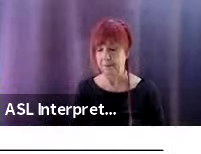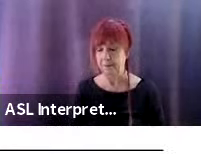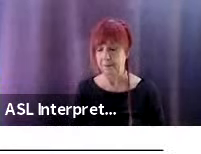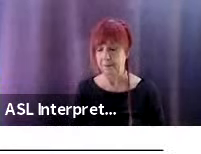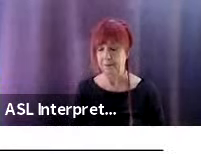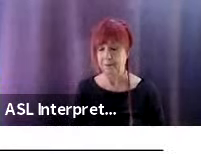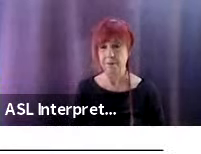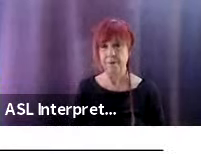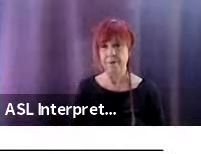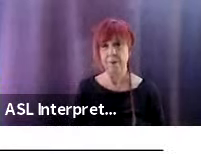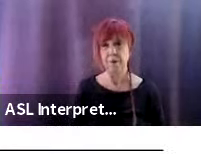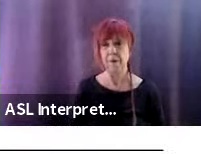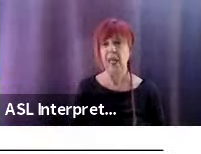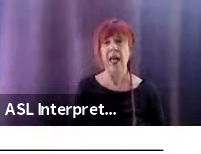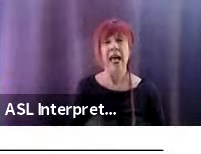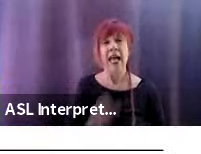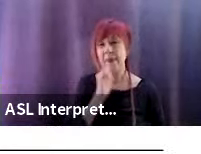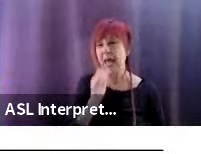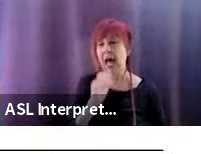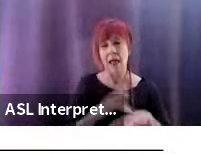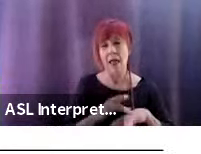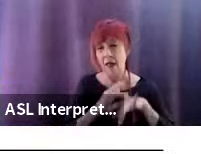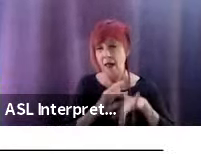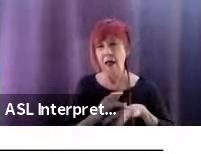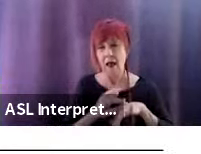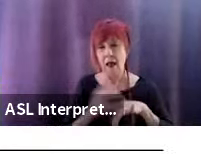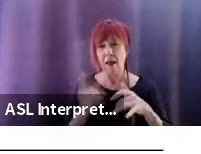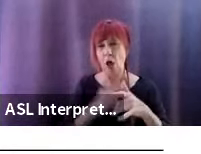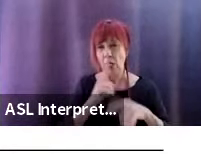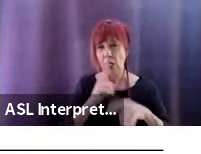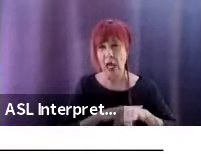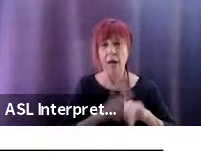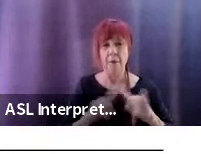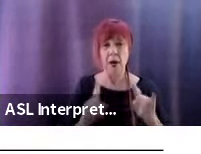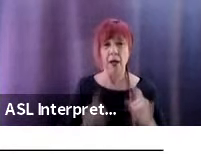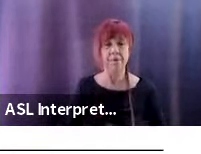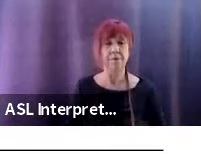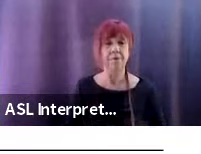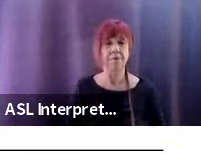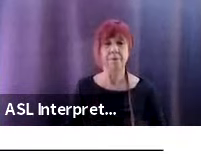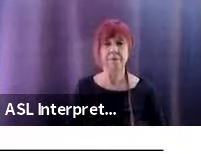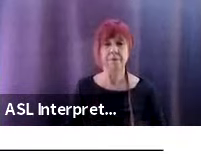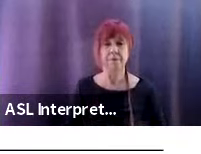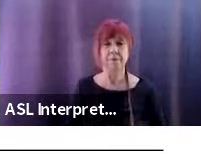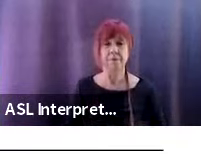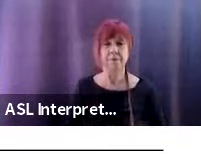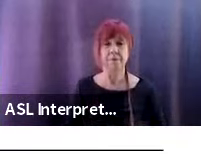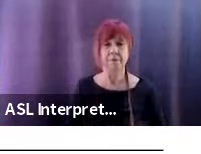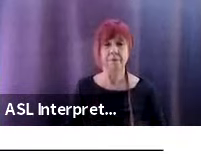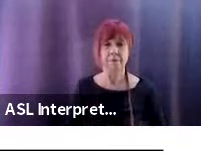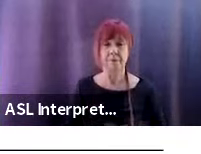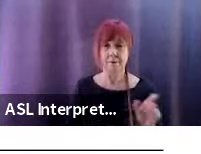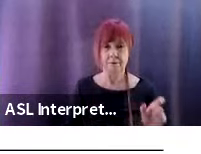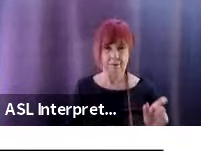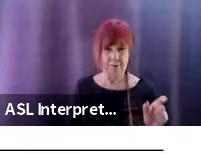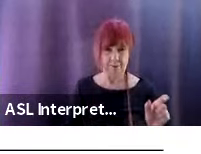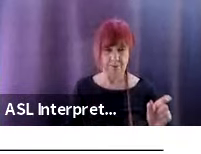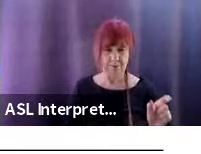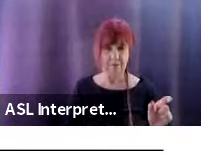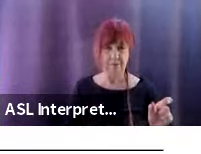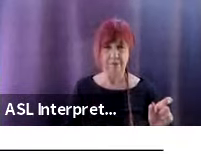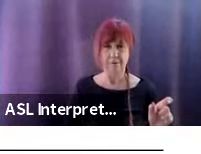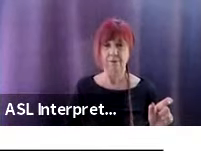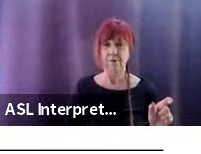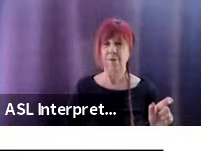So this, I won't spend a lot of time here, but here's our waves. We started with a smaller chunk that had some of the higher case rates, that had some of the lower vaccination